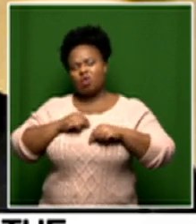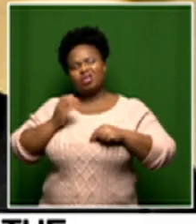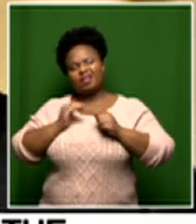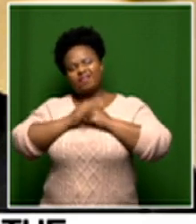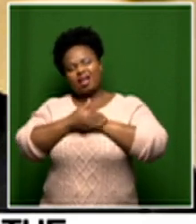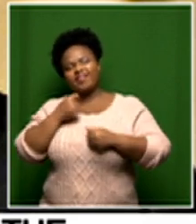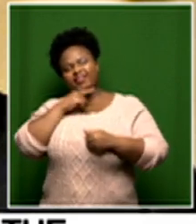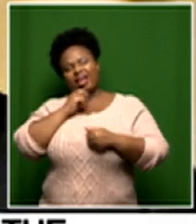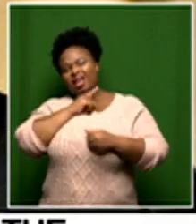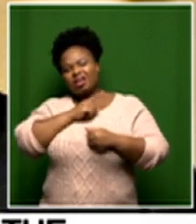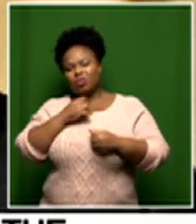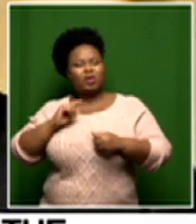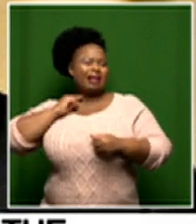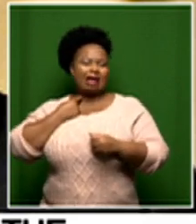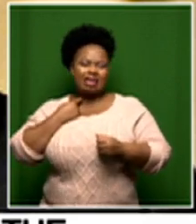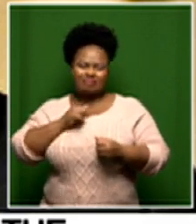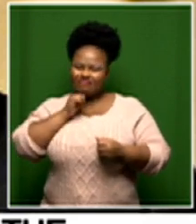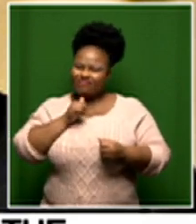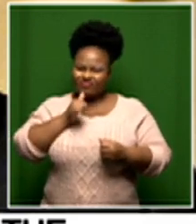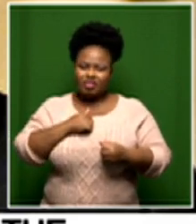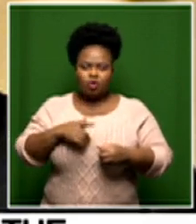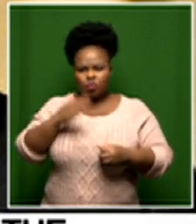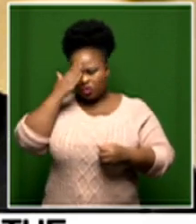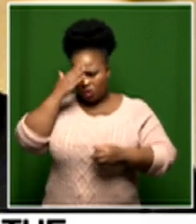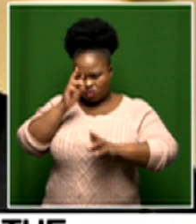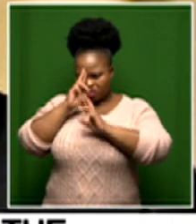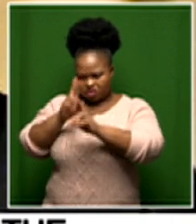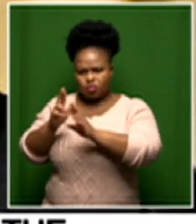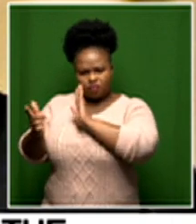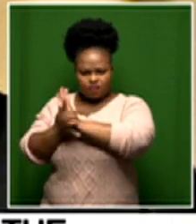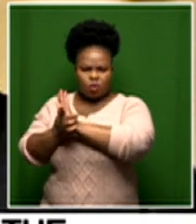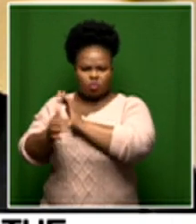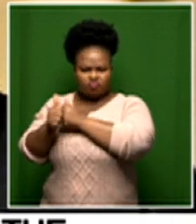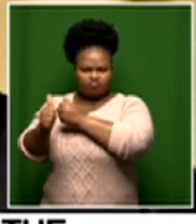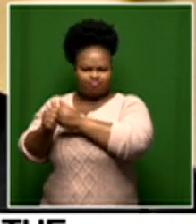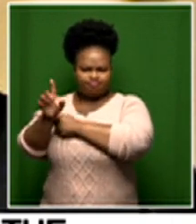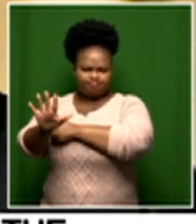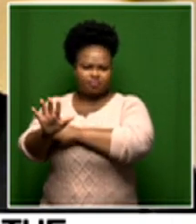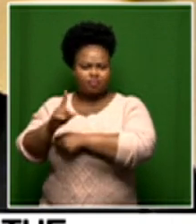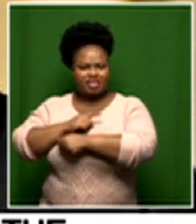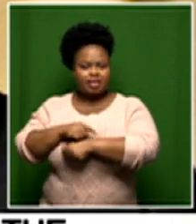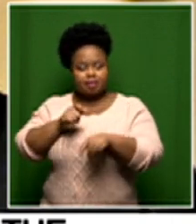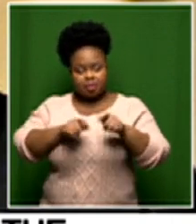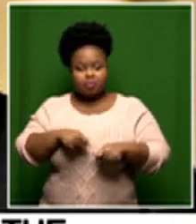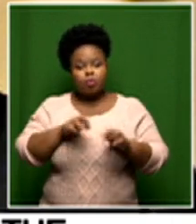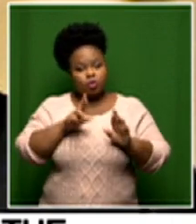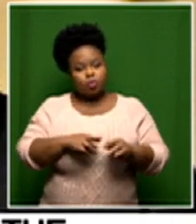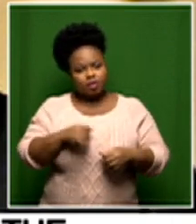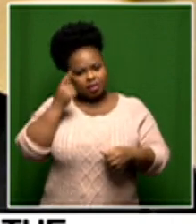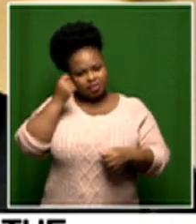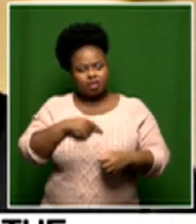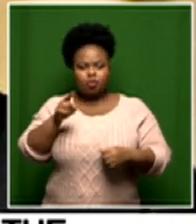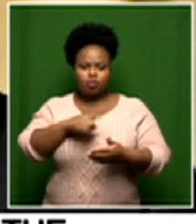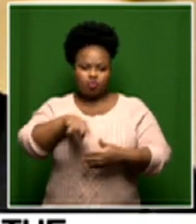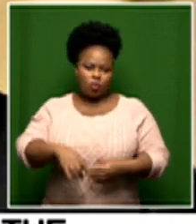that legally we are bound, we will respect the legal thing, and we'll actually just hope that people will understand that they were wrong in their criticism. And